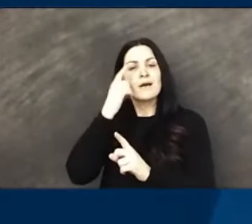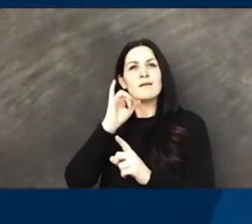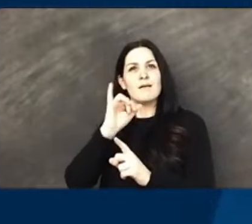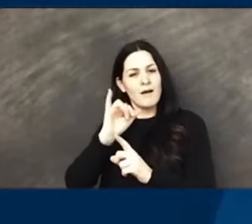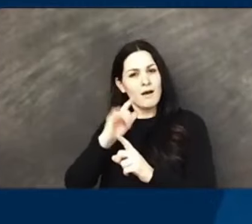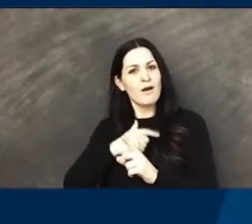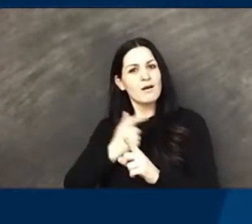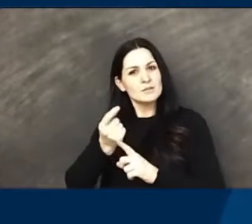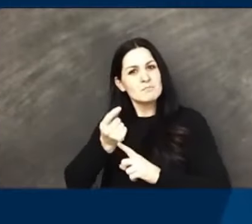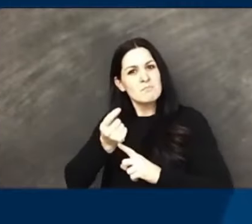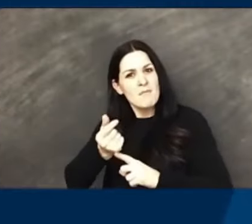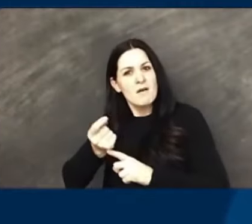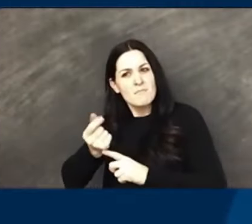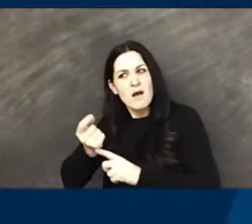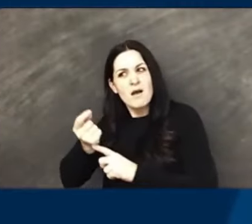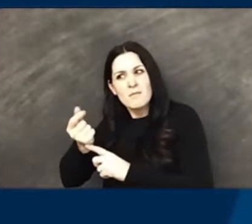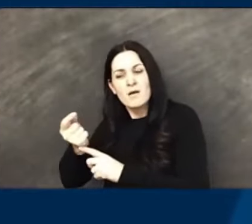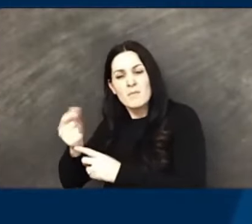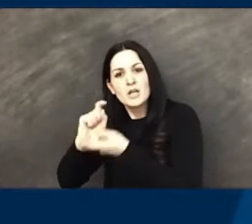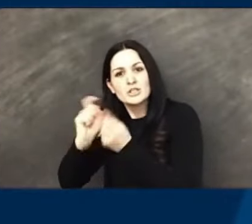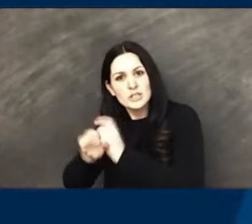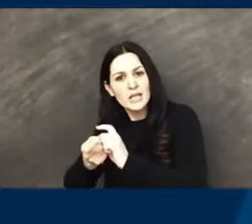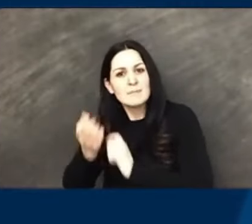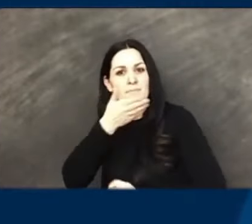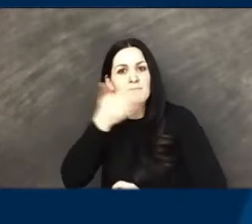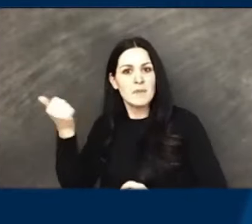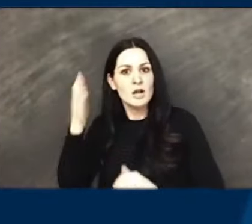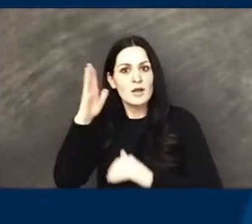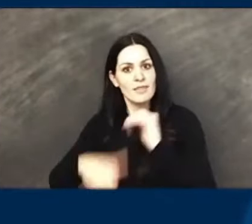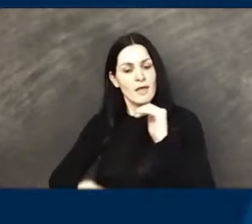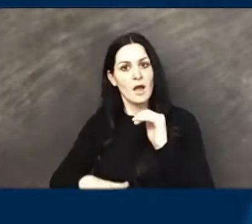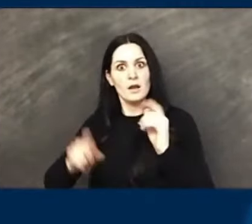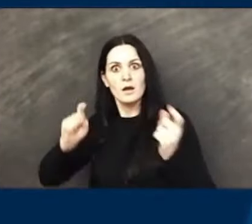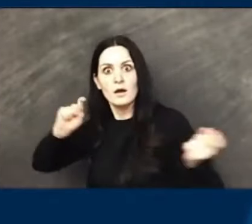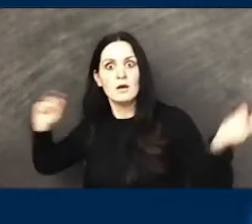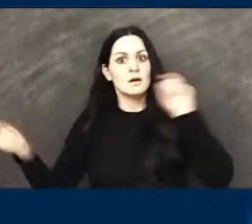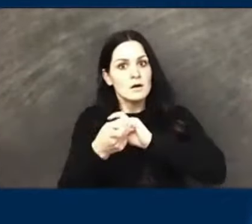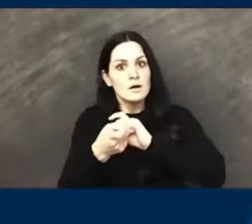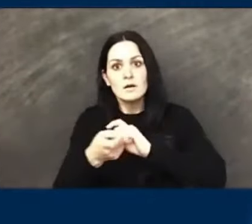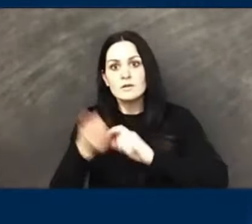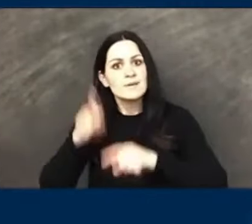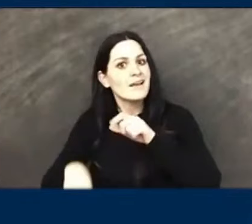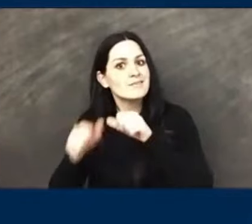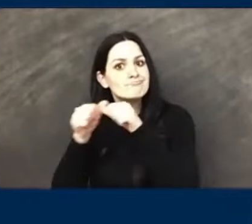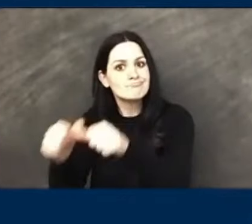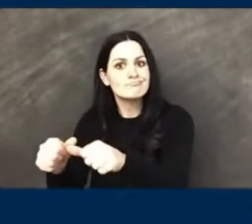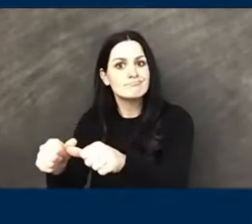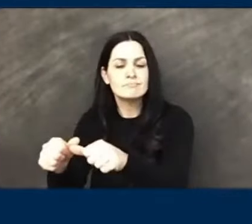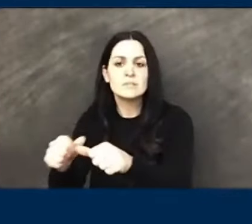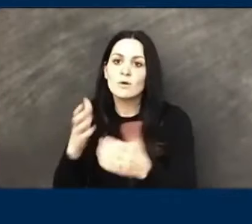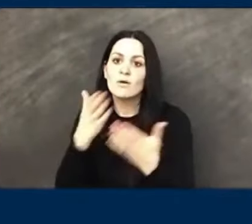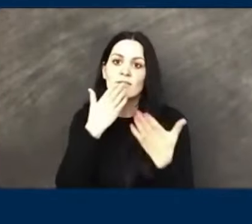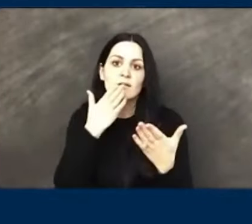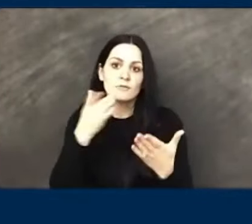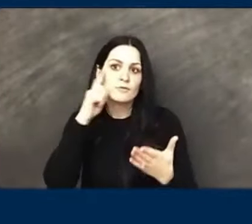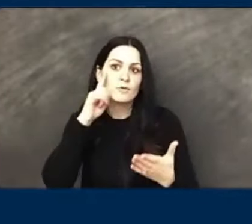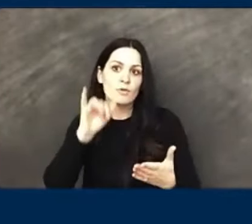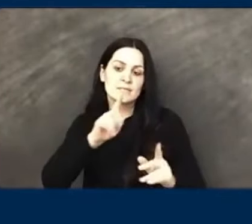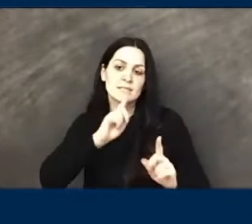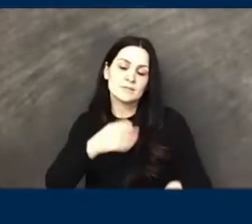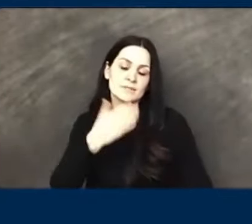just so extreme that you can't even maintain it over a long period of time. So thank you for those